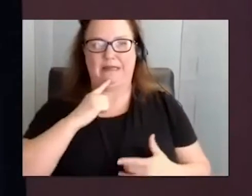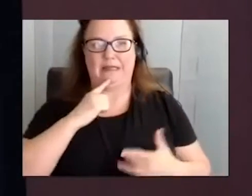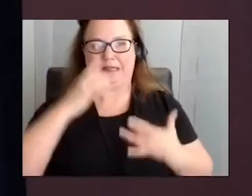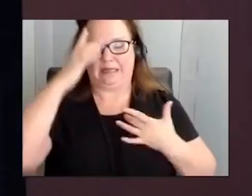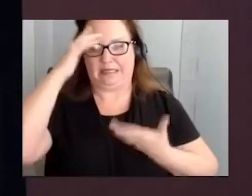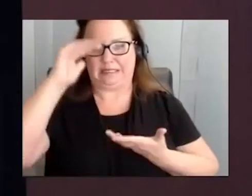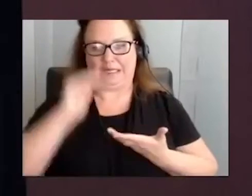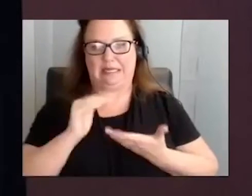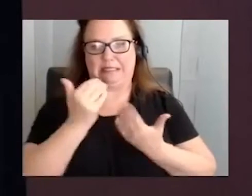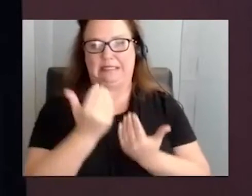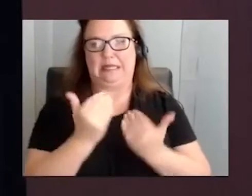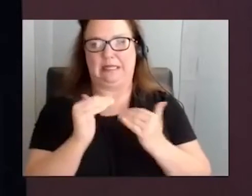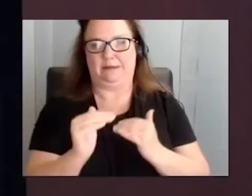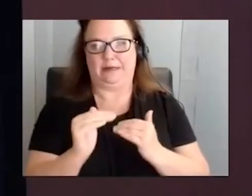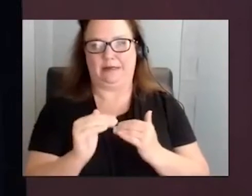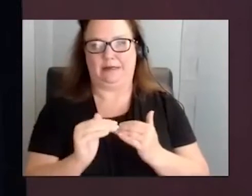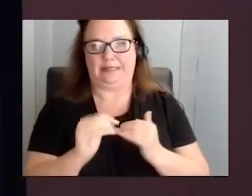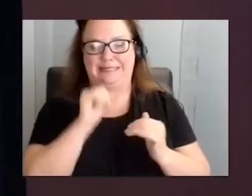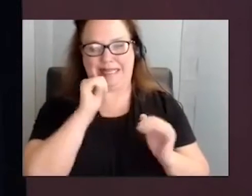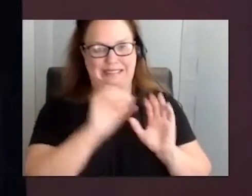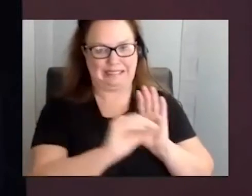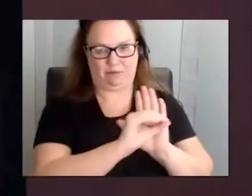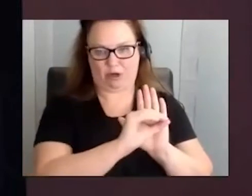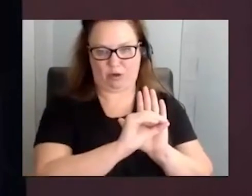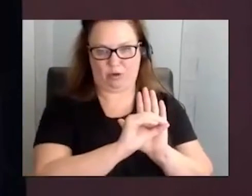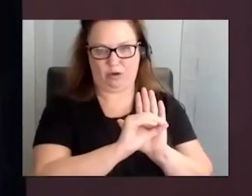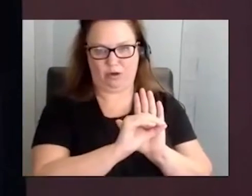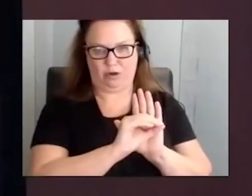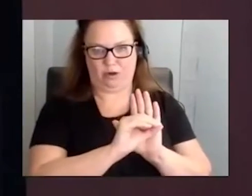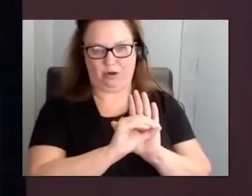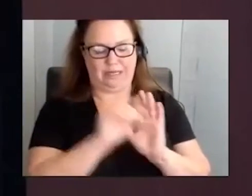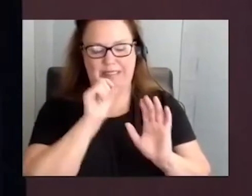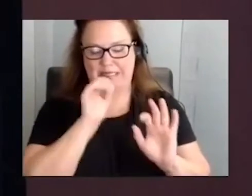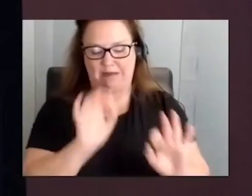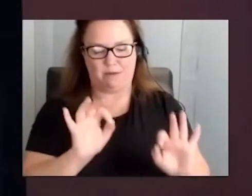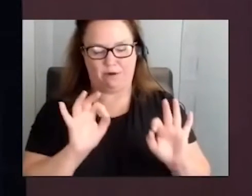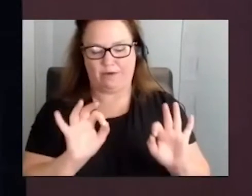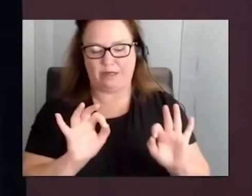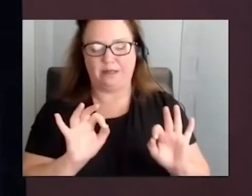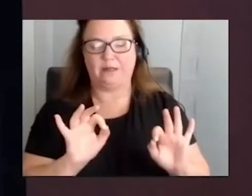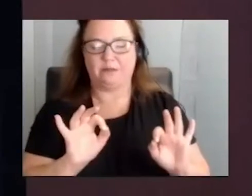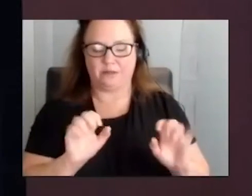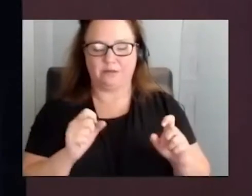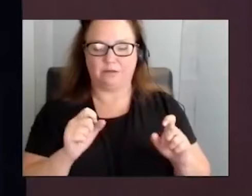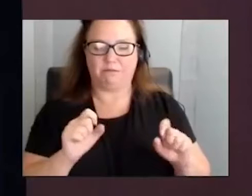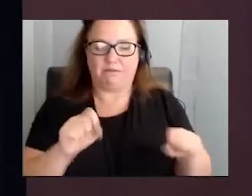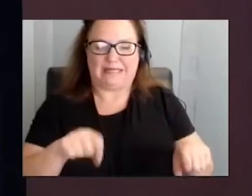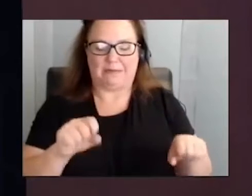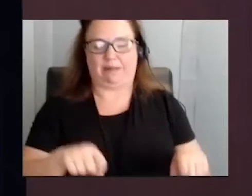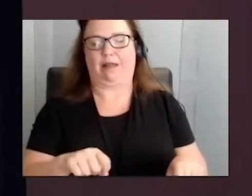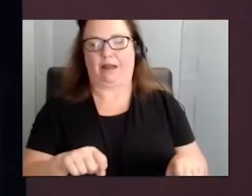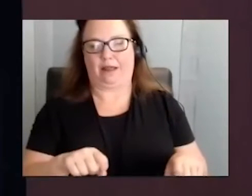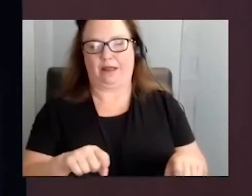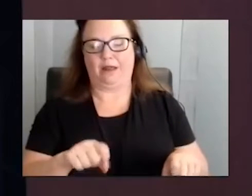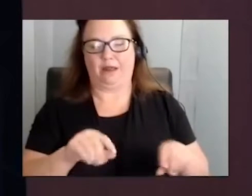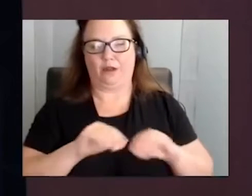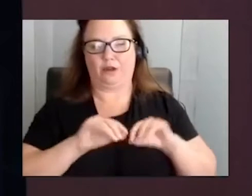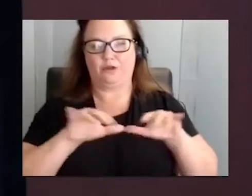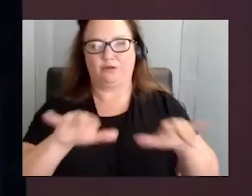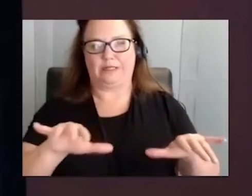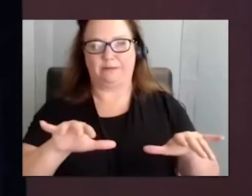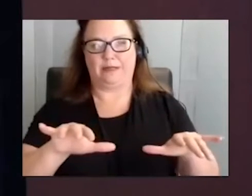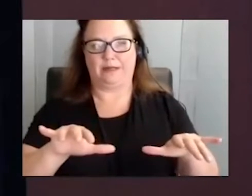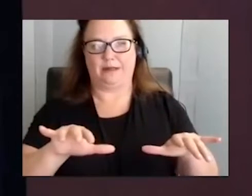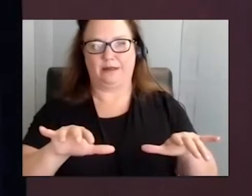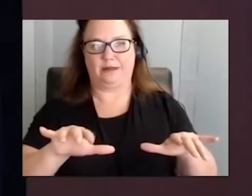not zero. It's not perfect. So there is a chance that you could potentially transmit onto your